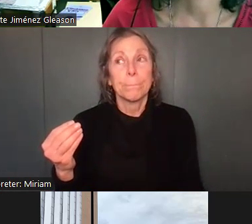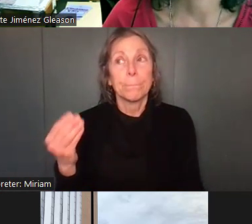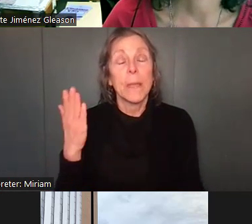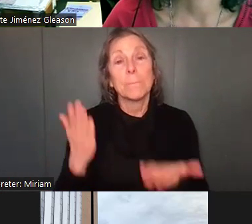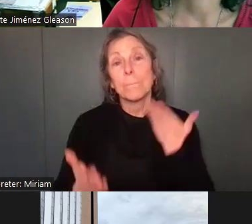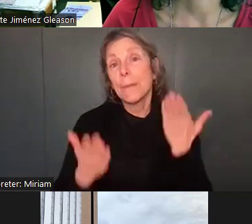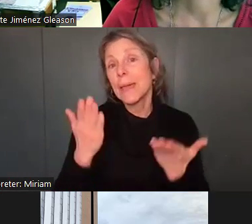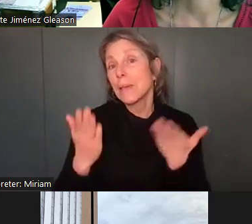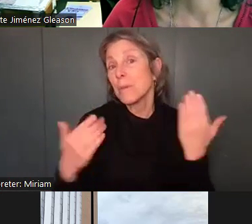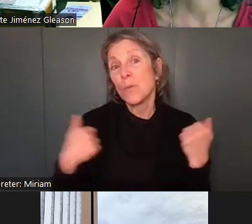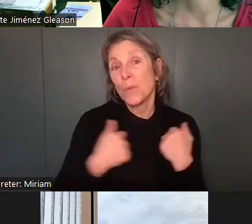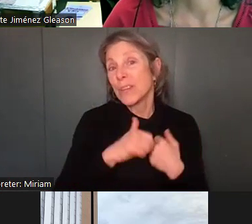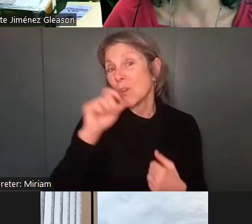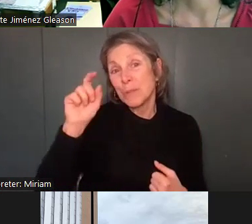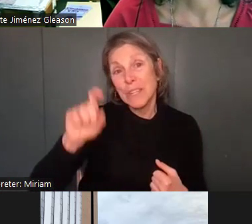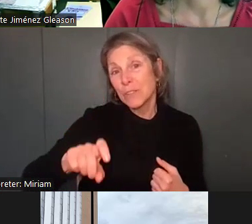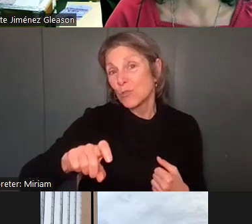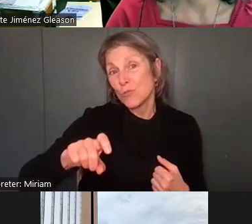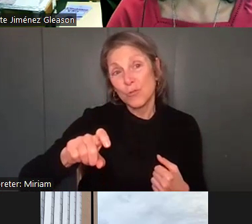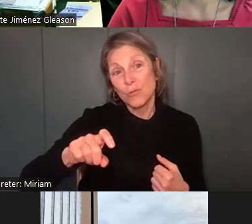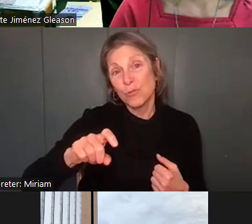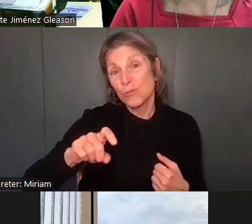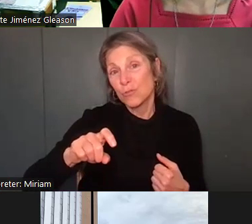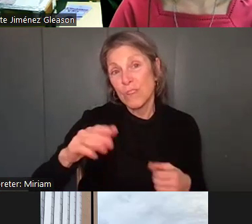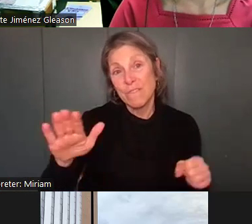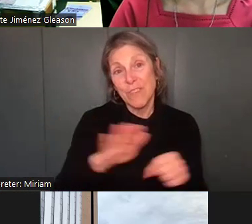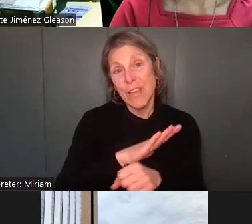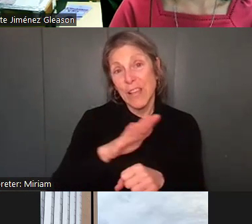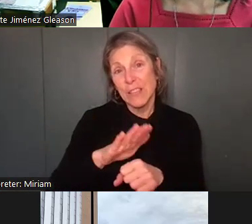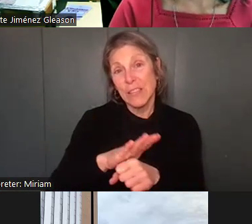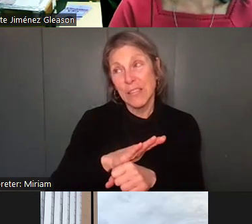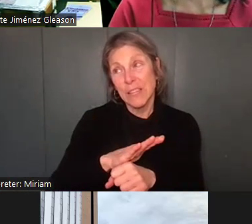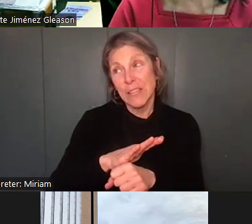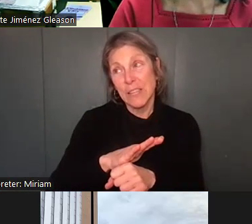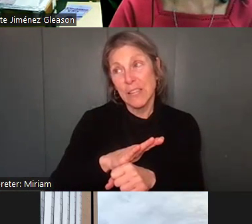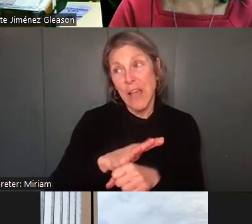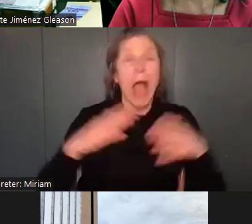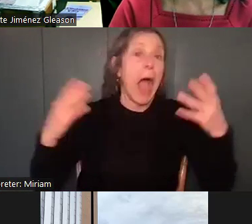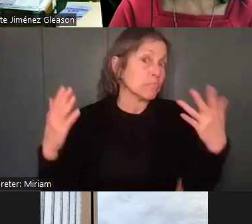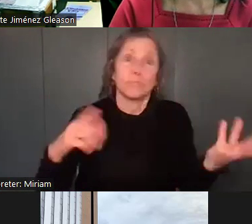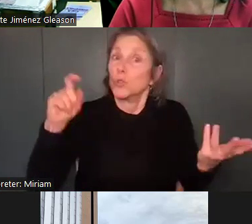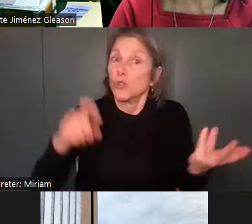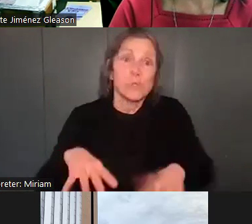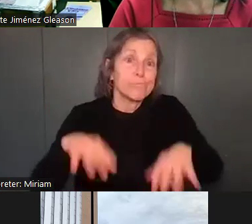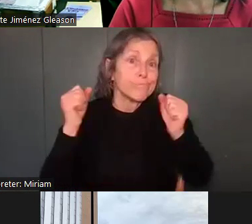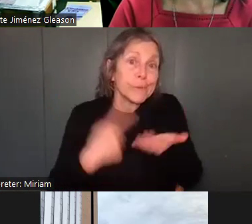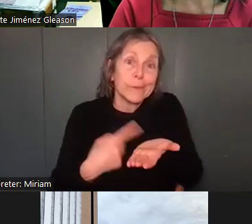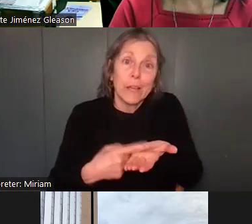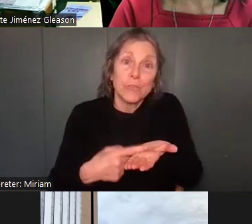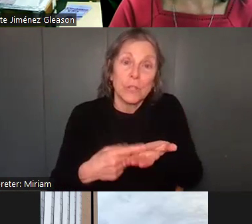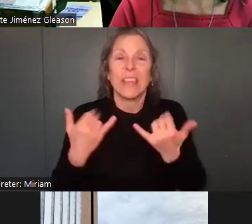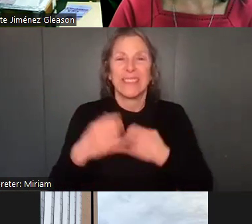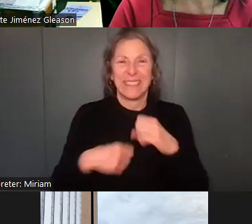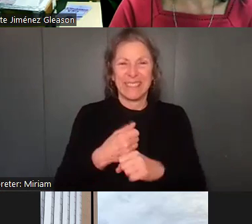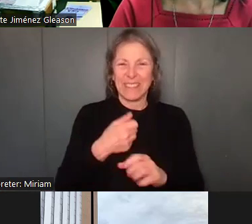maybe we don't need to fill those other. I mean, I don't know if this is a discussion we should have, because this year is going to be